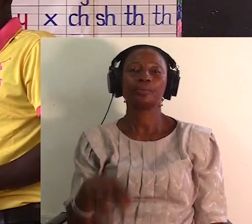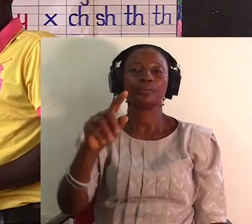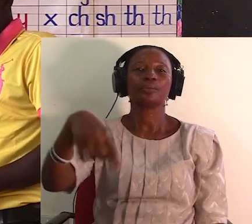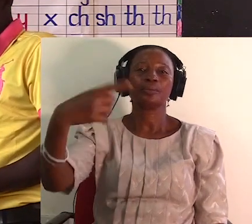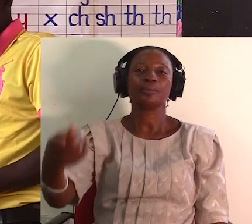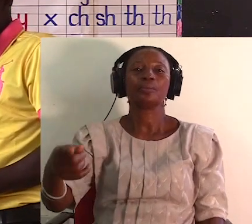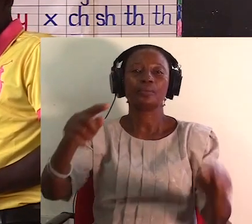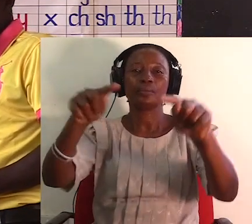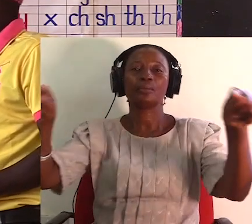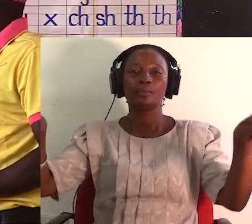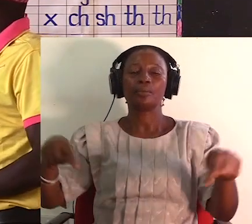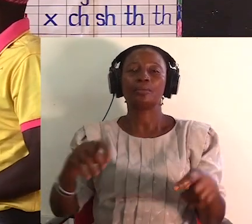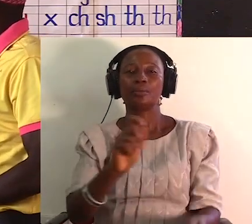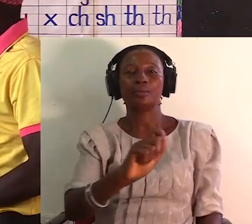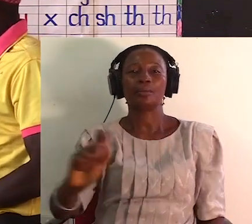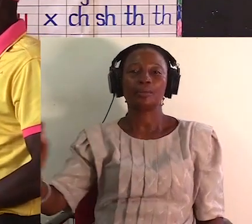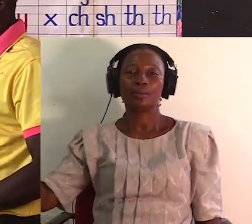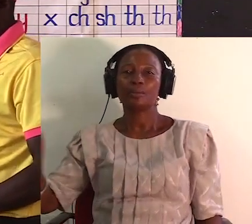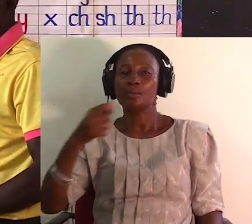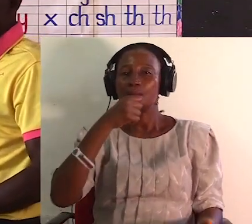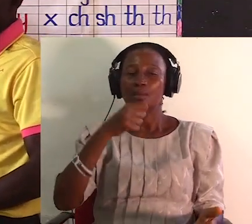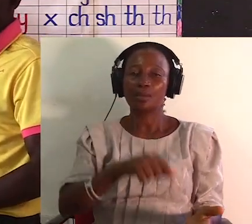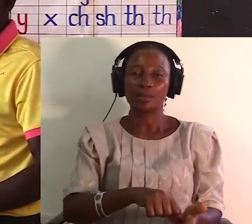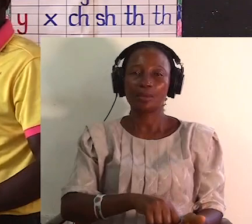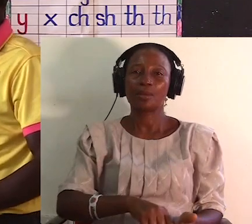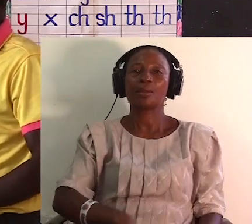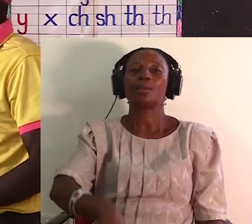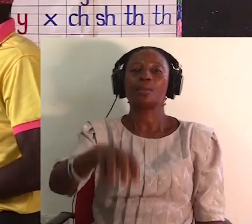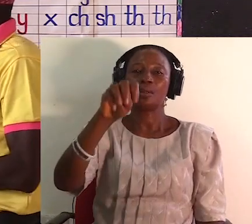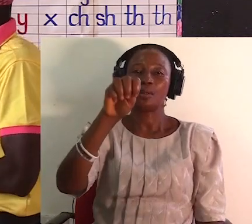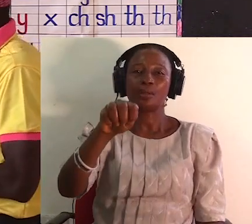In the next box, write the letter sound E,